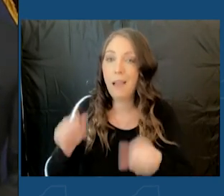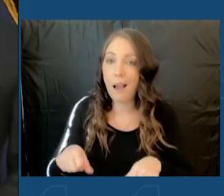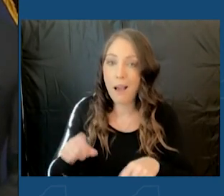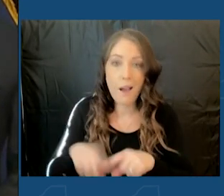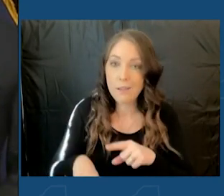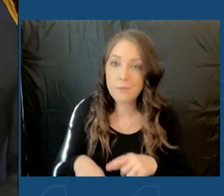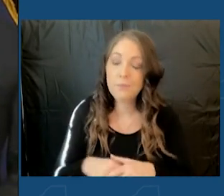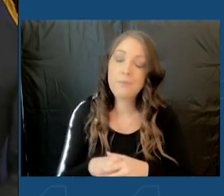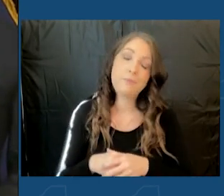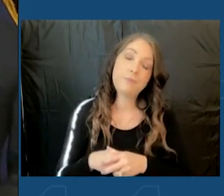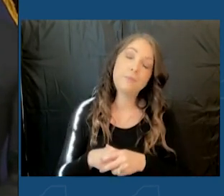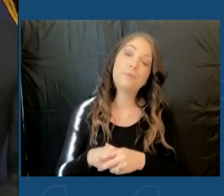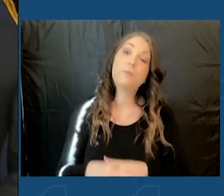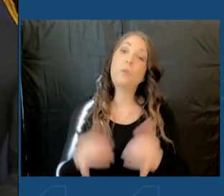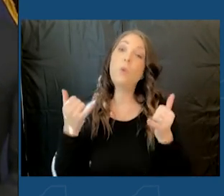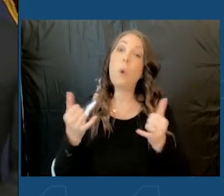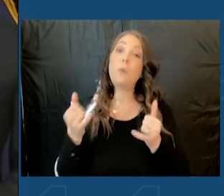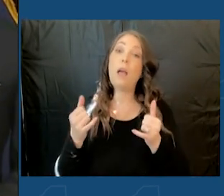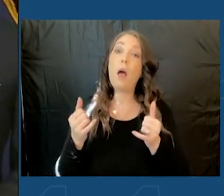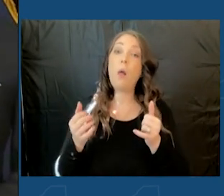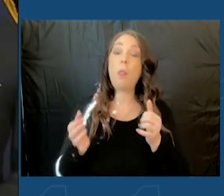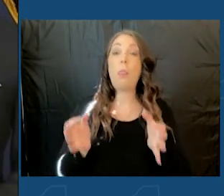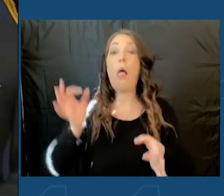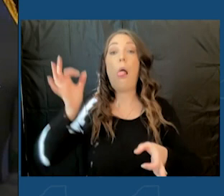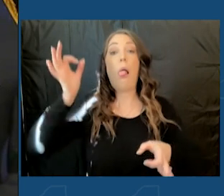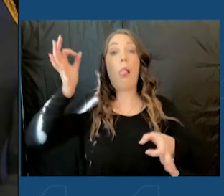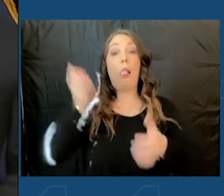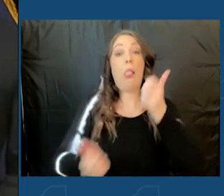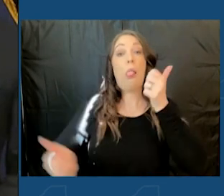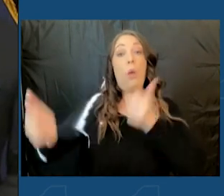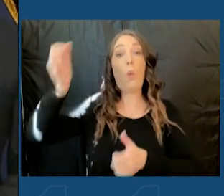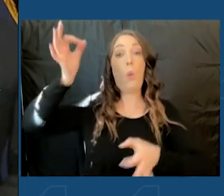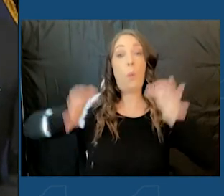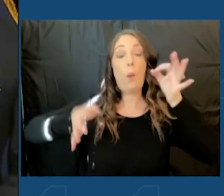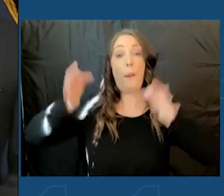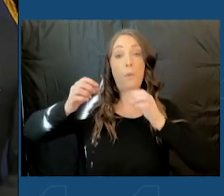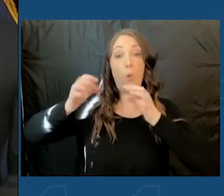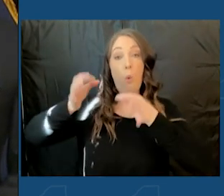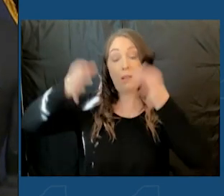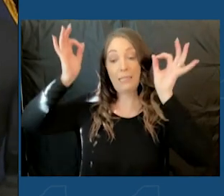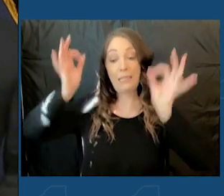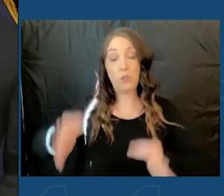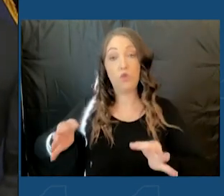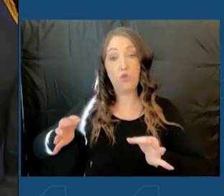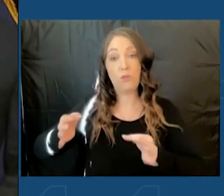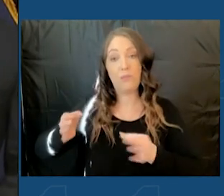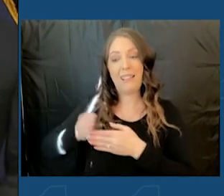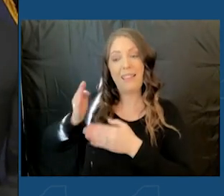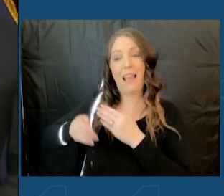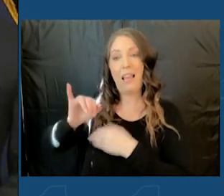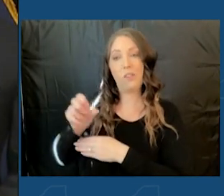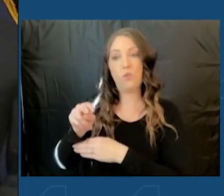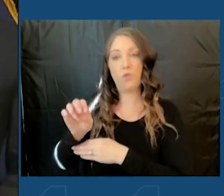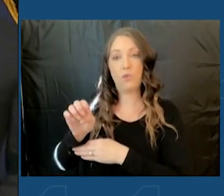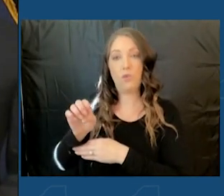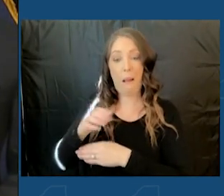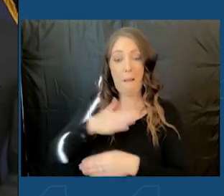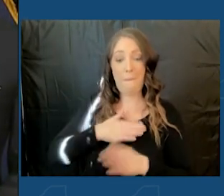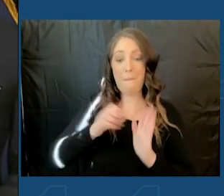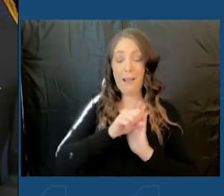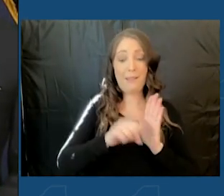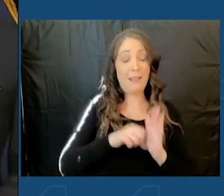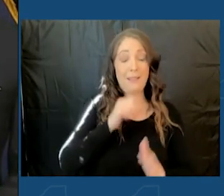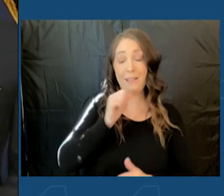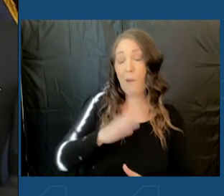Court decision, which was not welcome in our state, the decision at the end of June, in addition to undoing the rights of all women